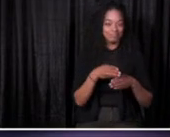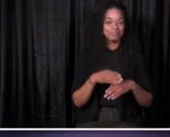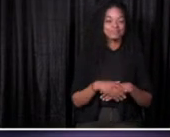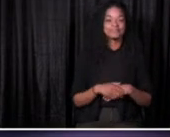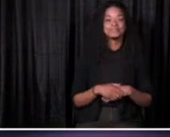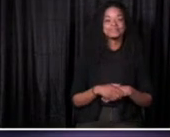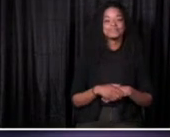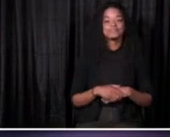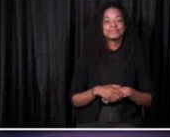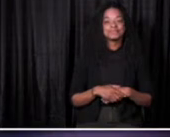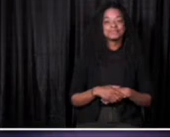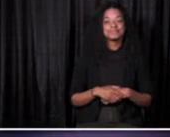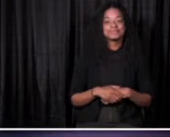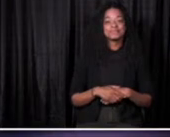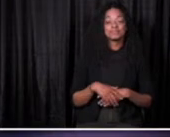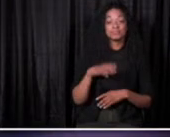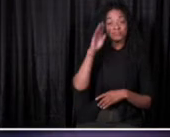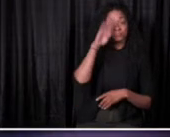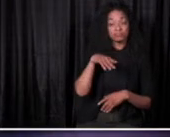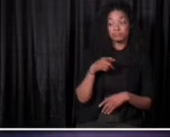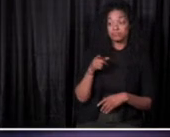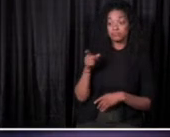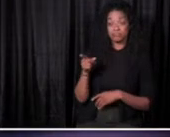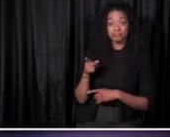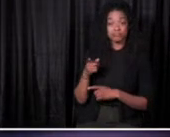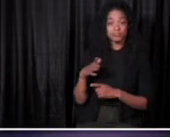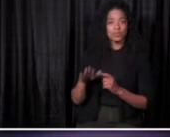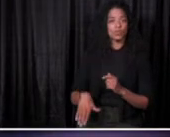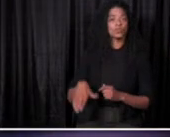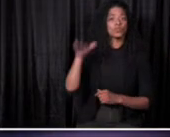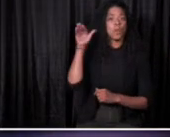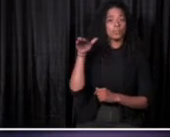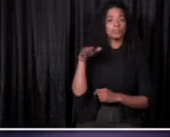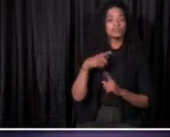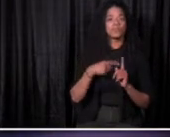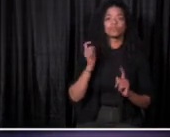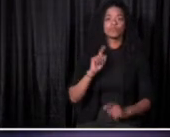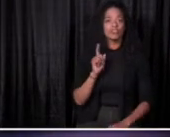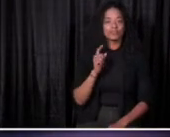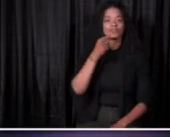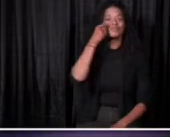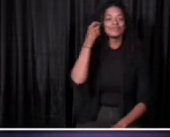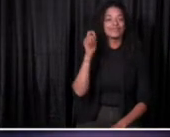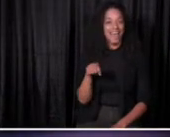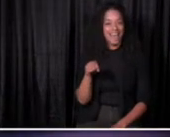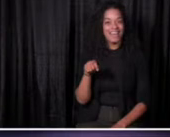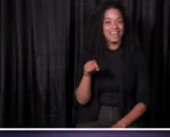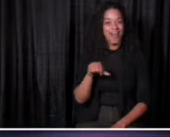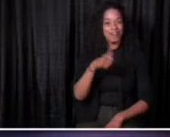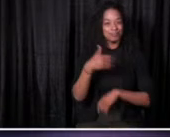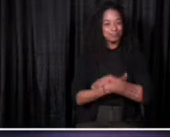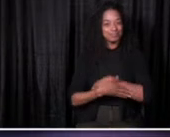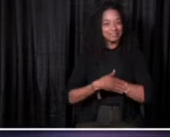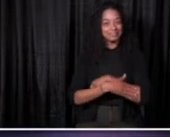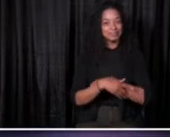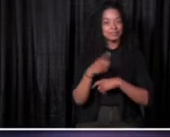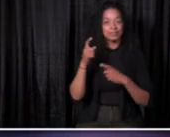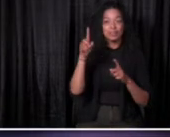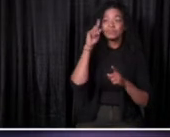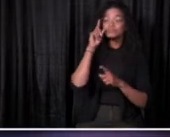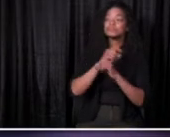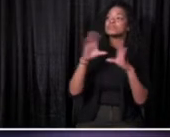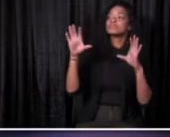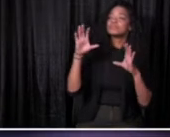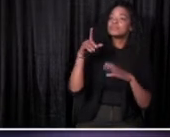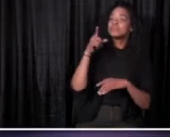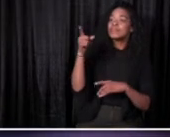As a child, growing up in Ukraine, Hannah dreamed of working in the healthcare to